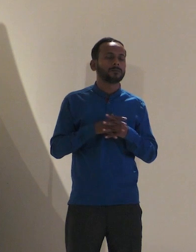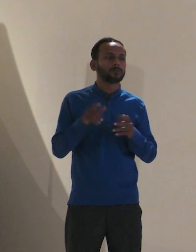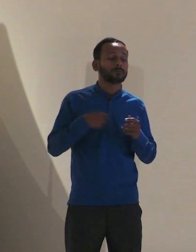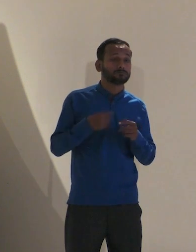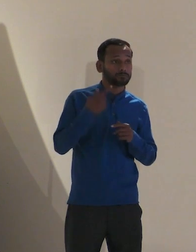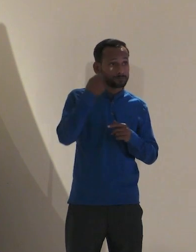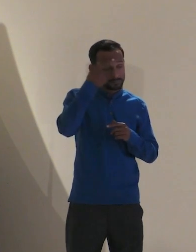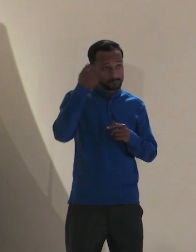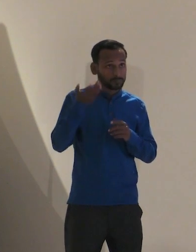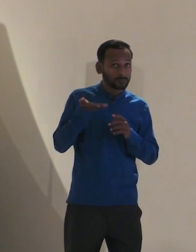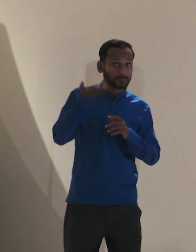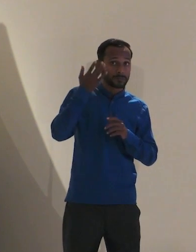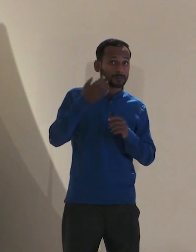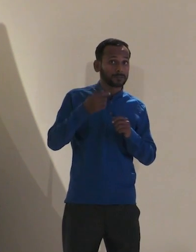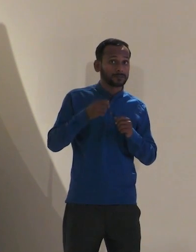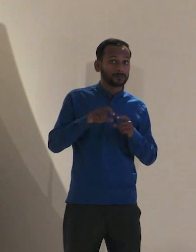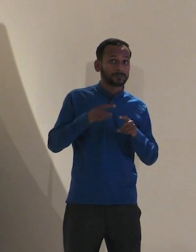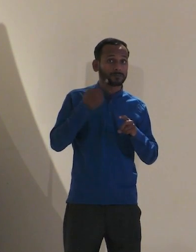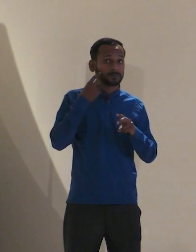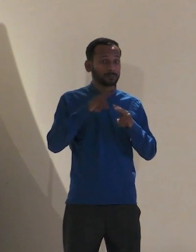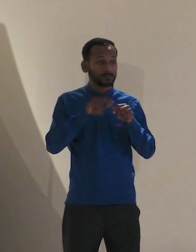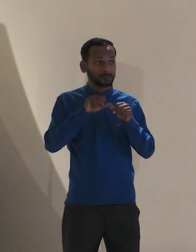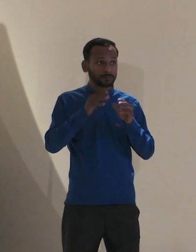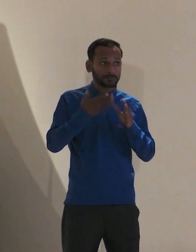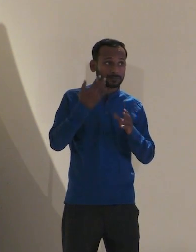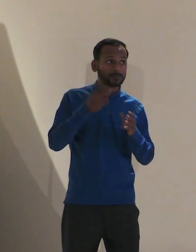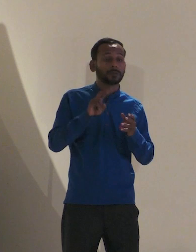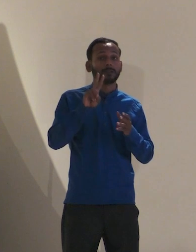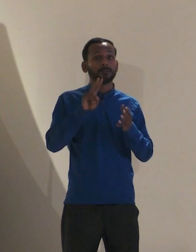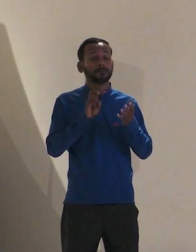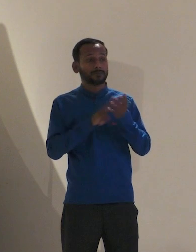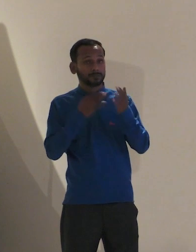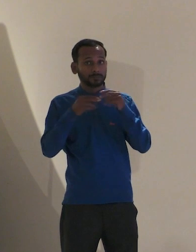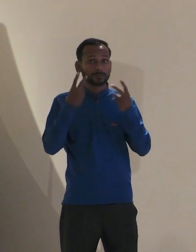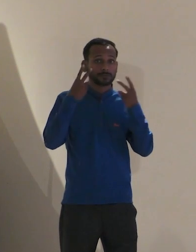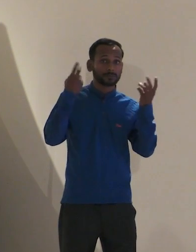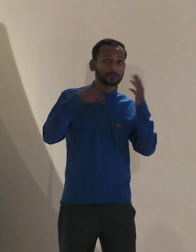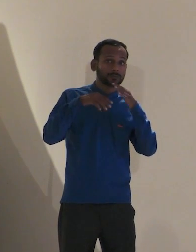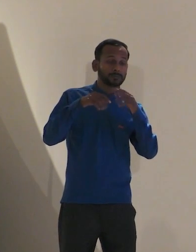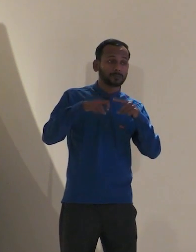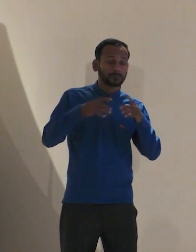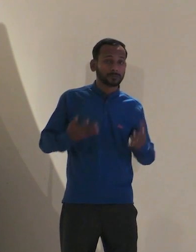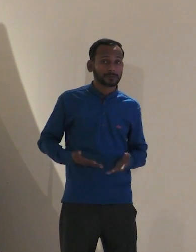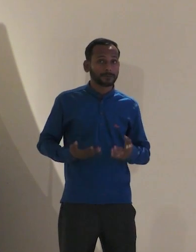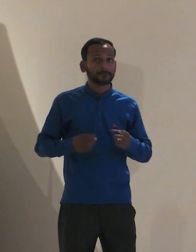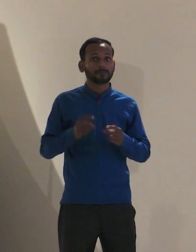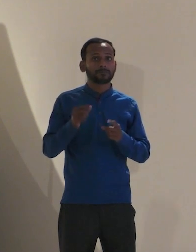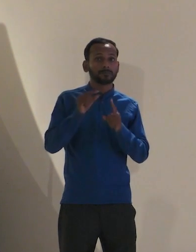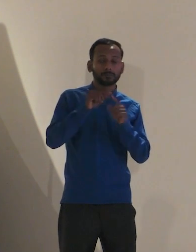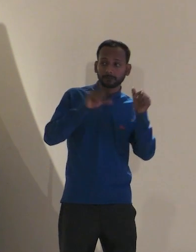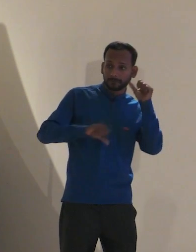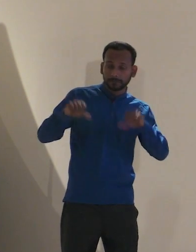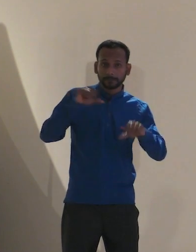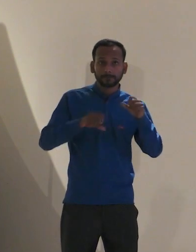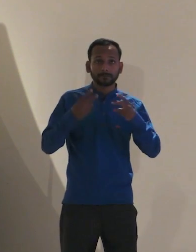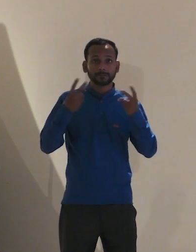worked with both Pari. We were part of the Victoria Memorial Hall's Moving Kolkata Moving project. So